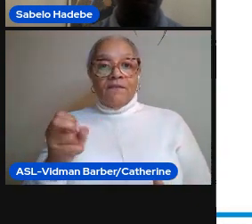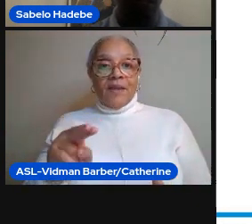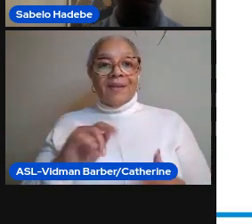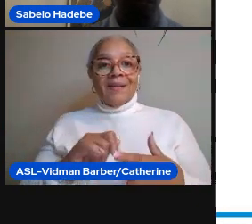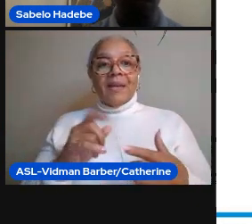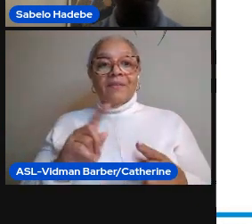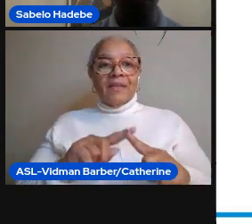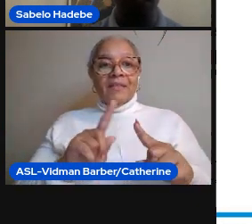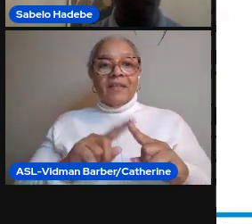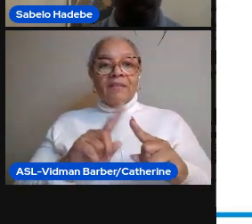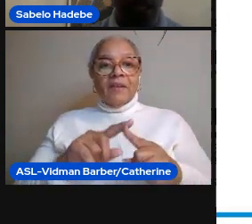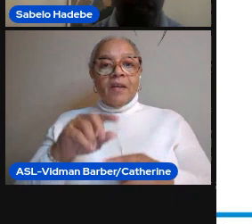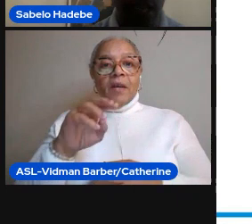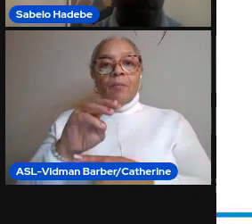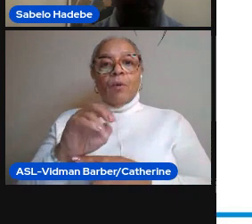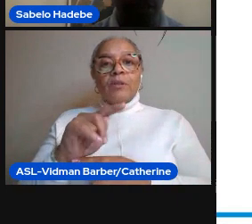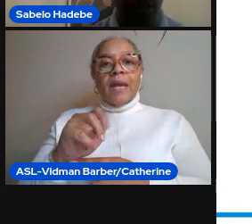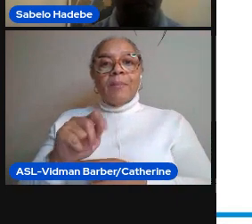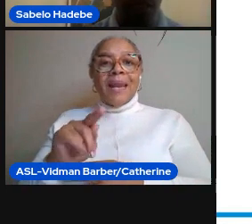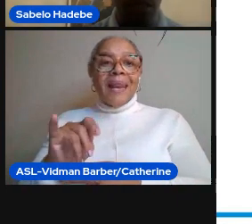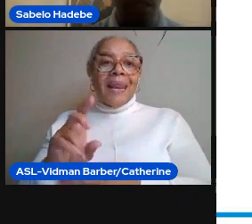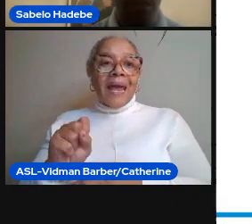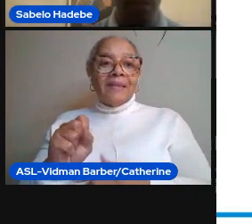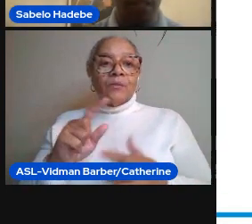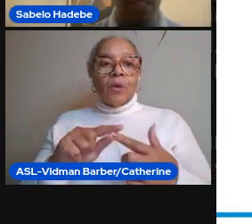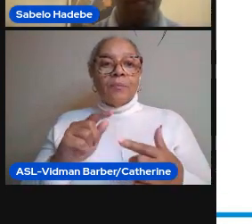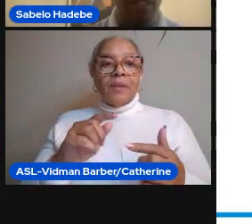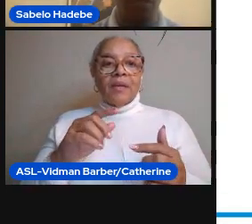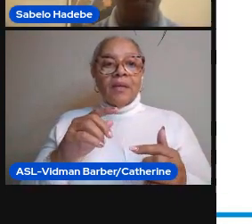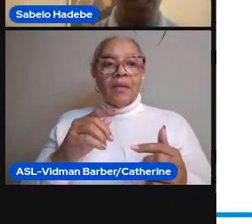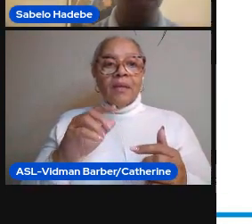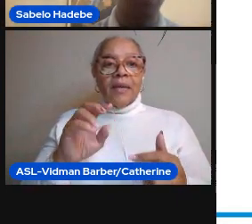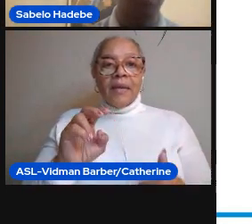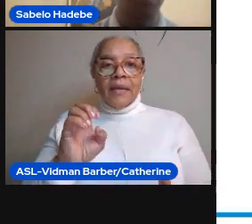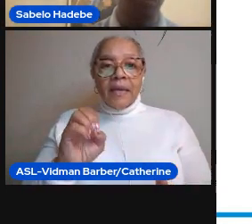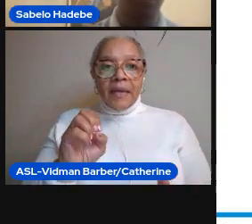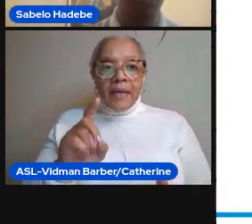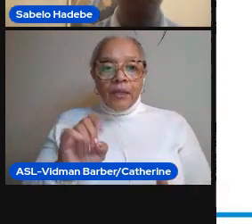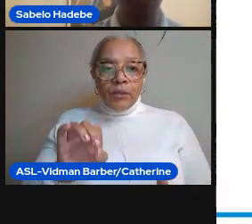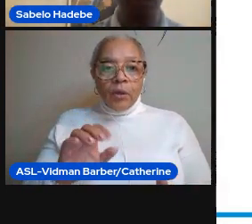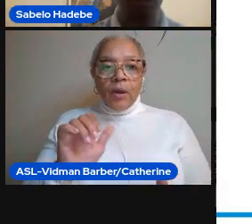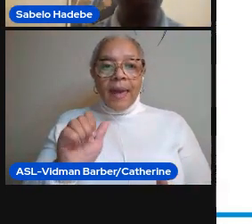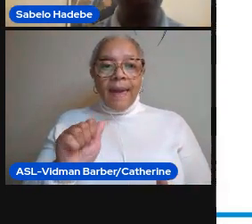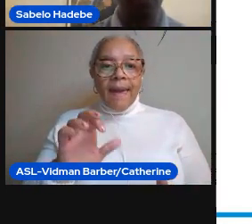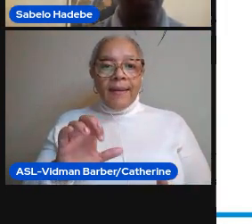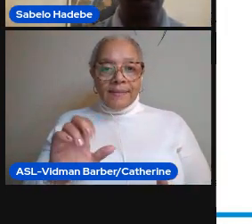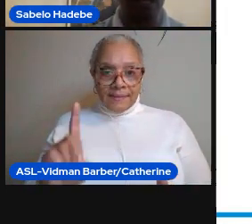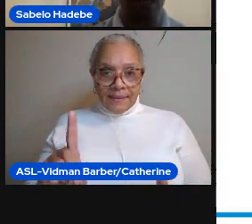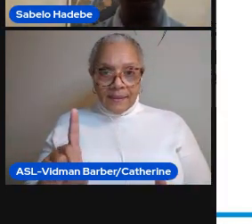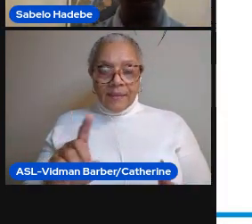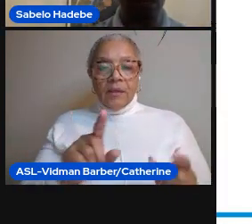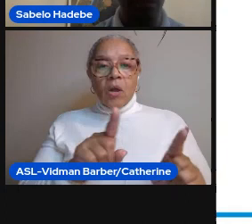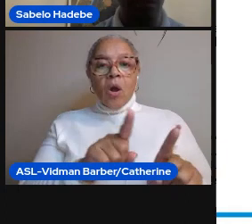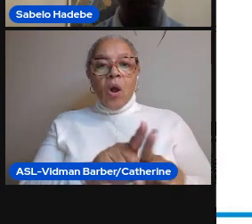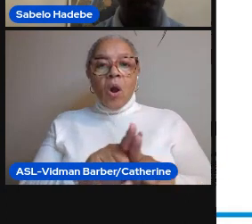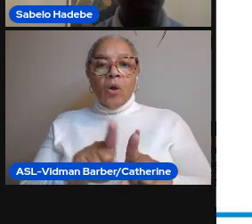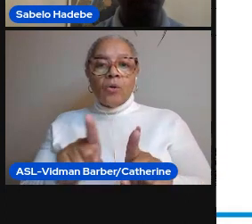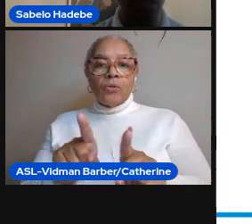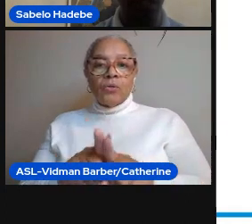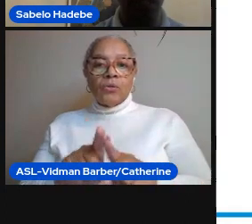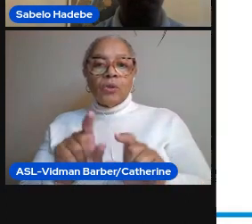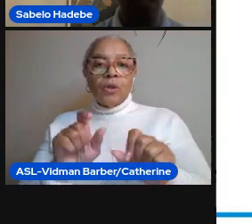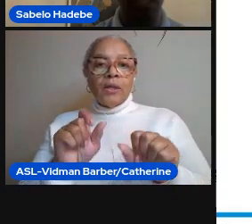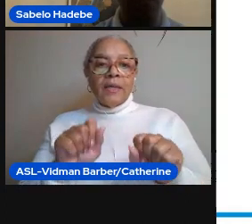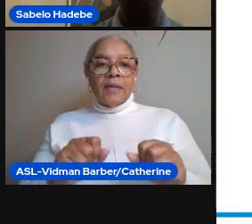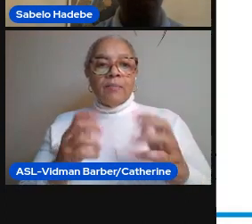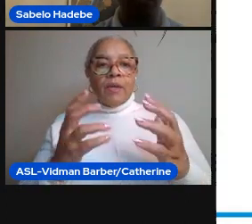being caronerin, and the other ones being indole-3 pyruvic acid, which also can further be broken down to